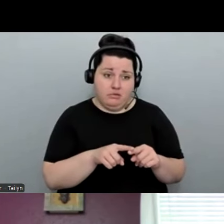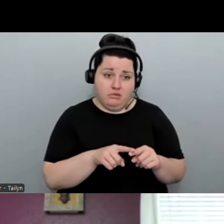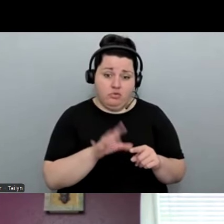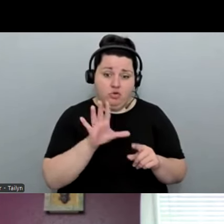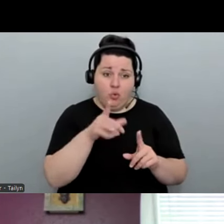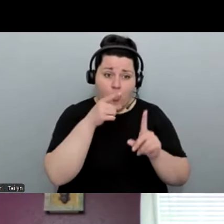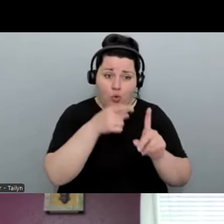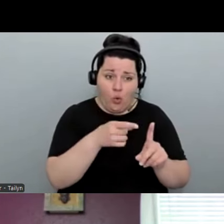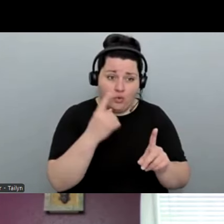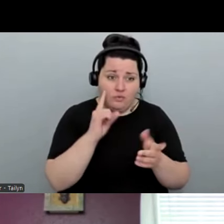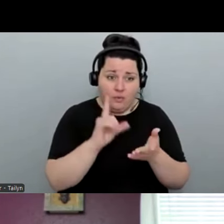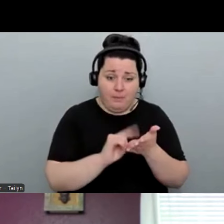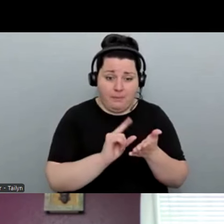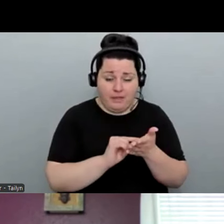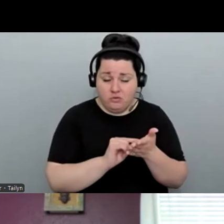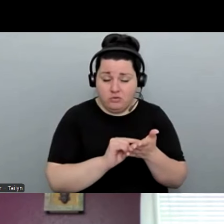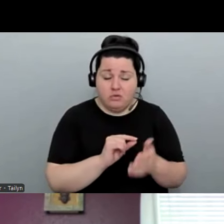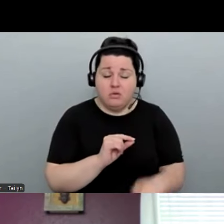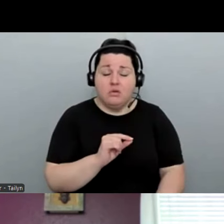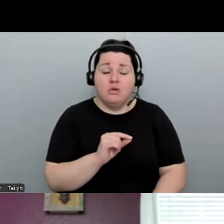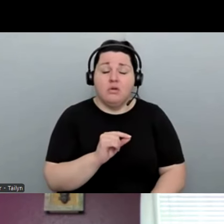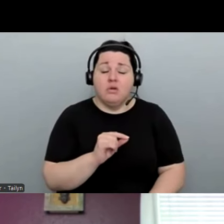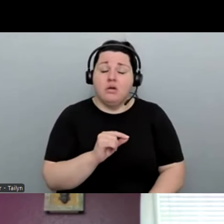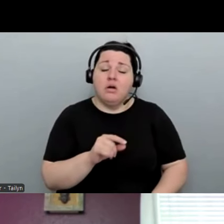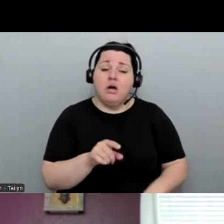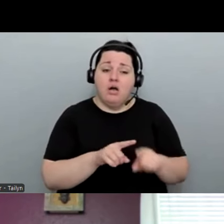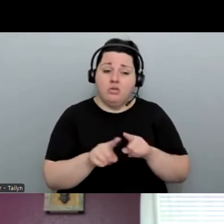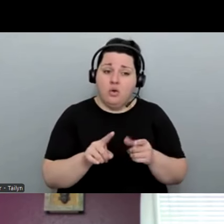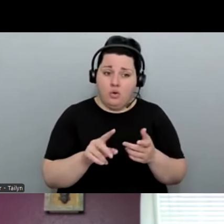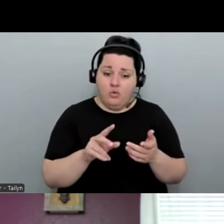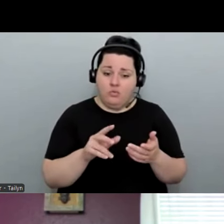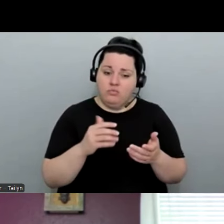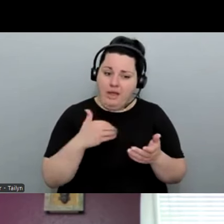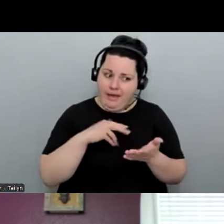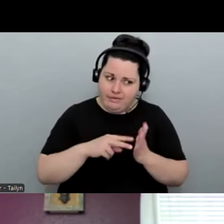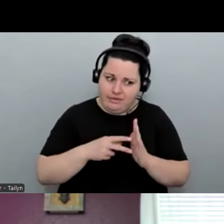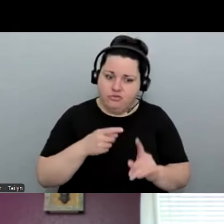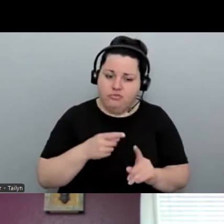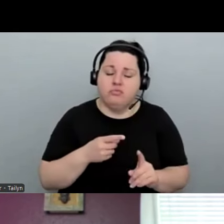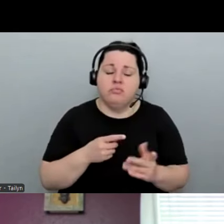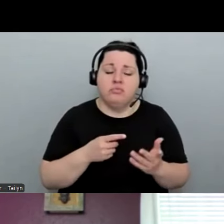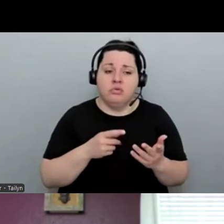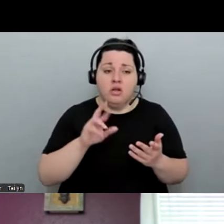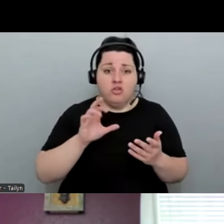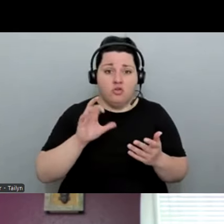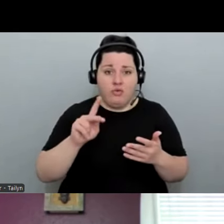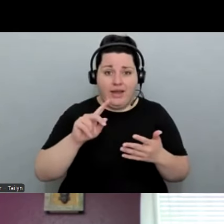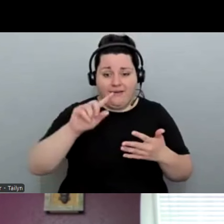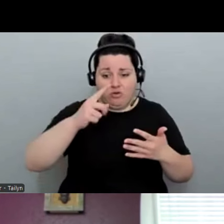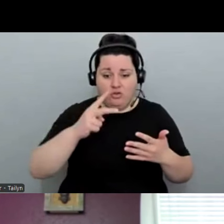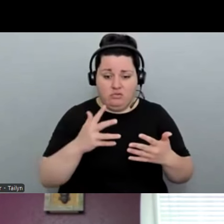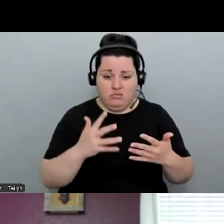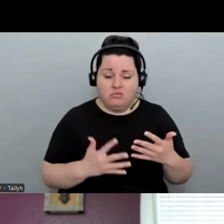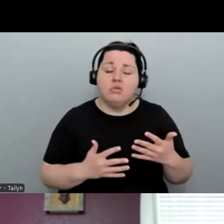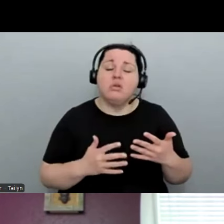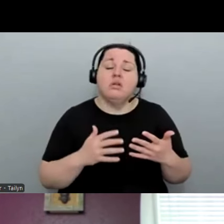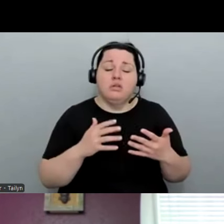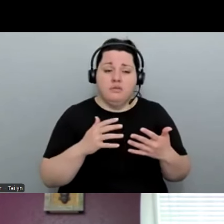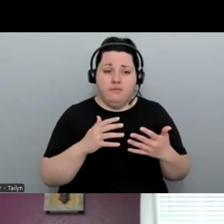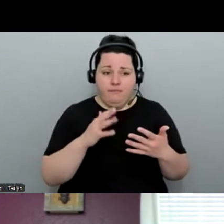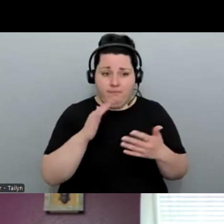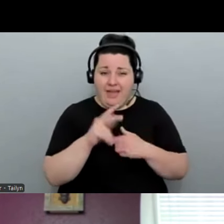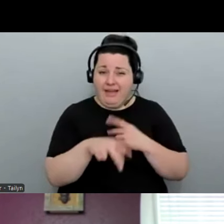are for publication, but also being intentional and making sure that you're looking at the rankings, you're looking at the types